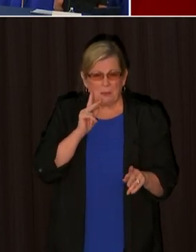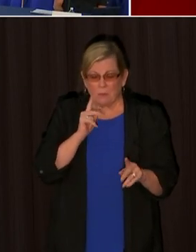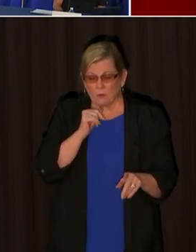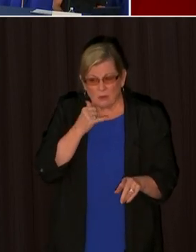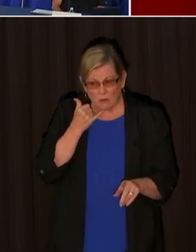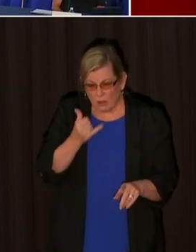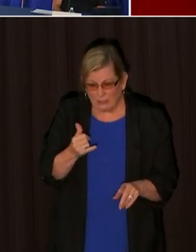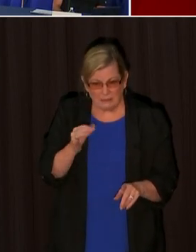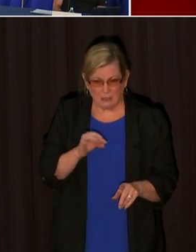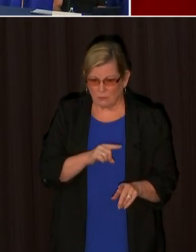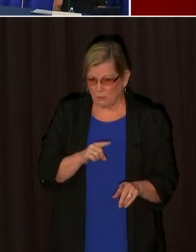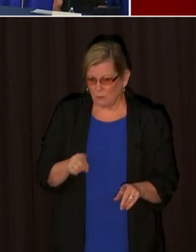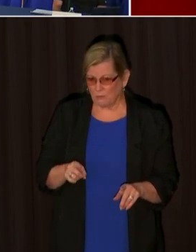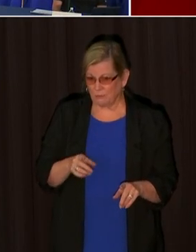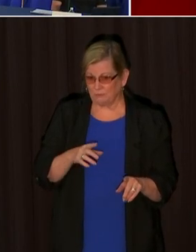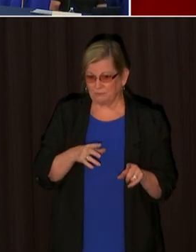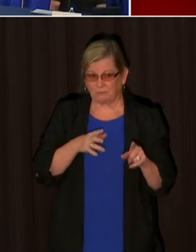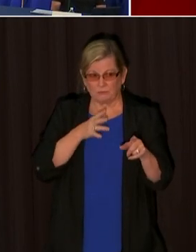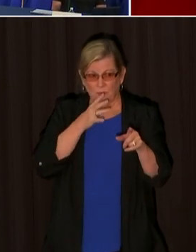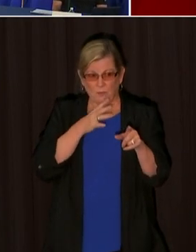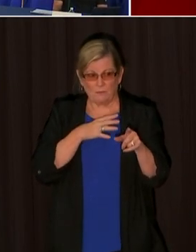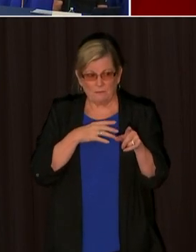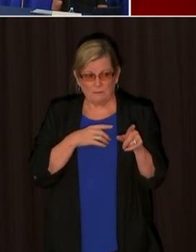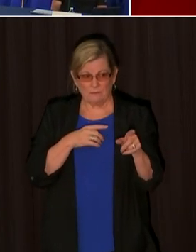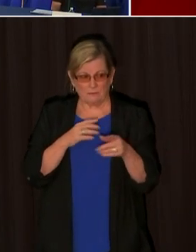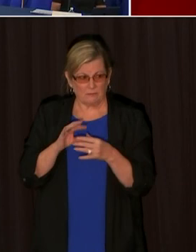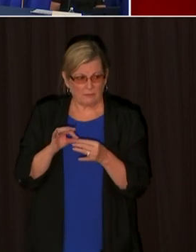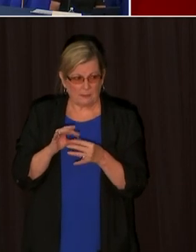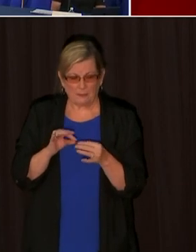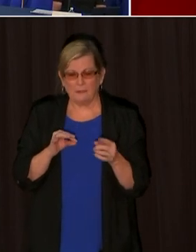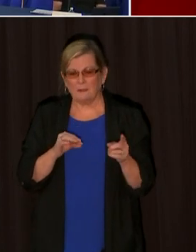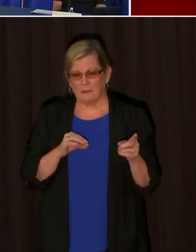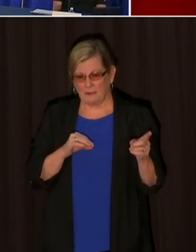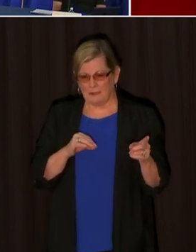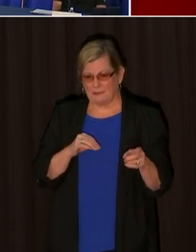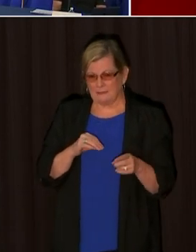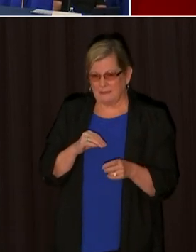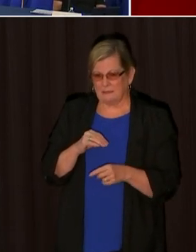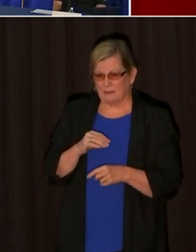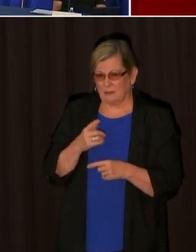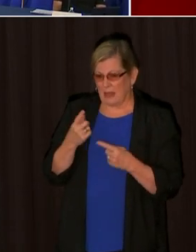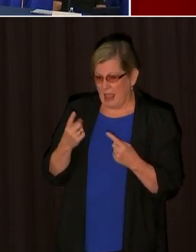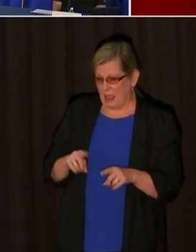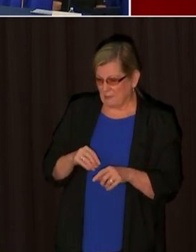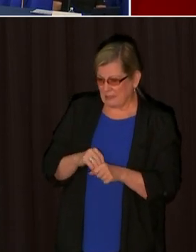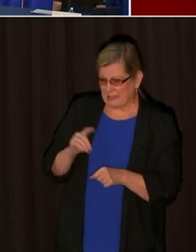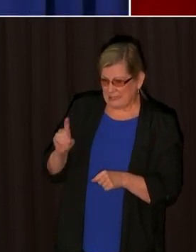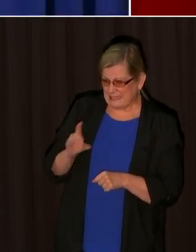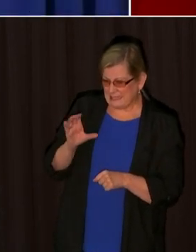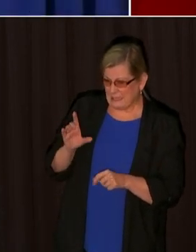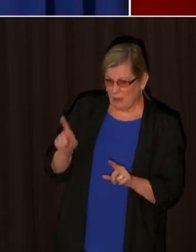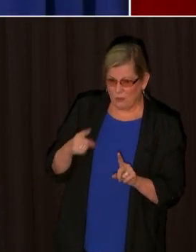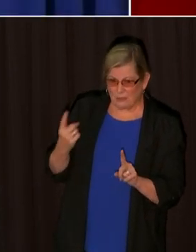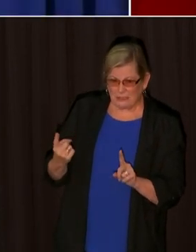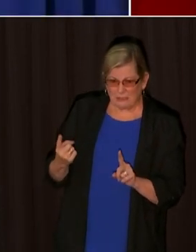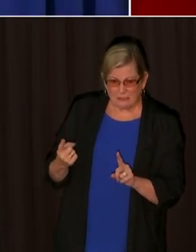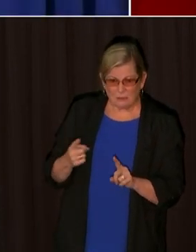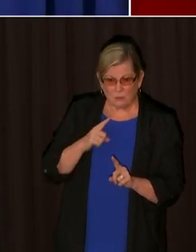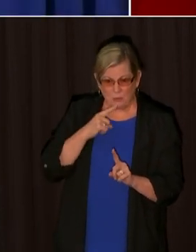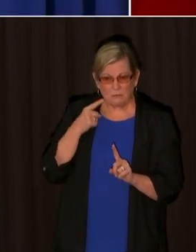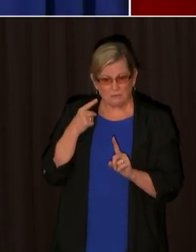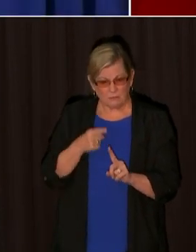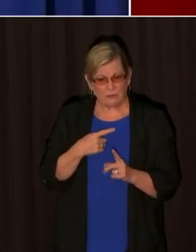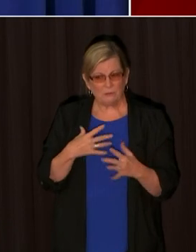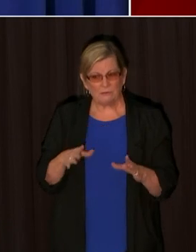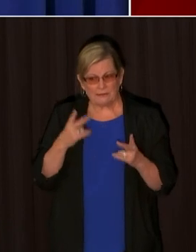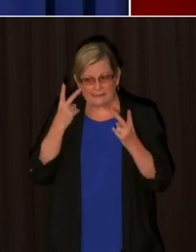in the District of Columbia? And just following up on Dr. Nesbitt's points, and with my colleagues, we are seeing this problem